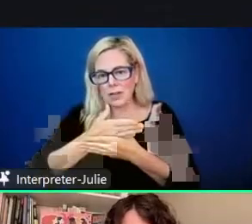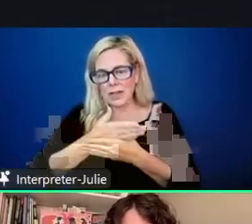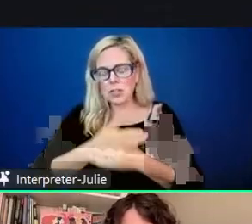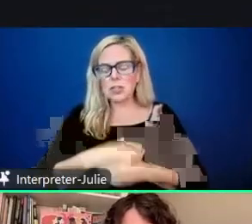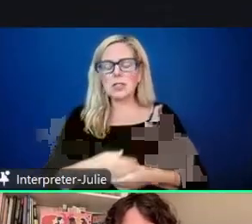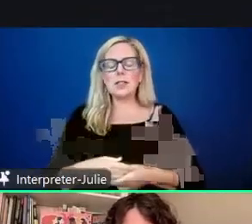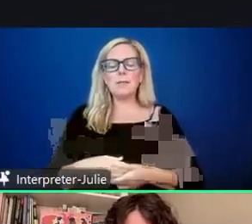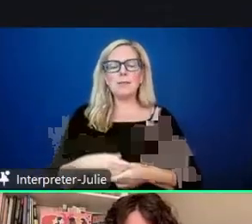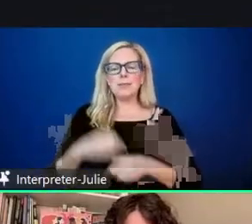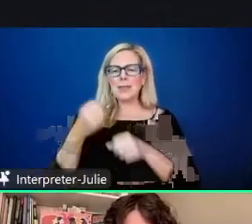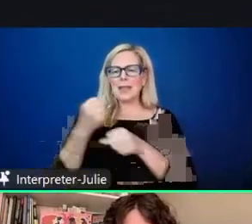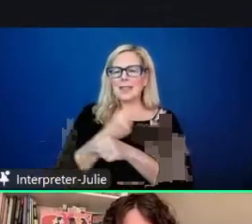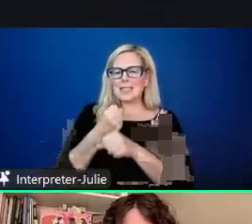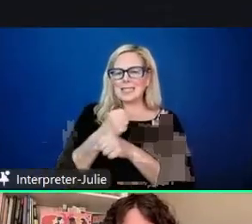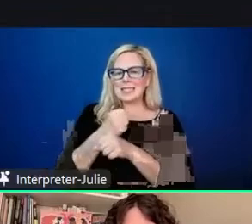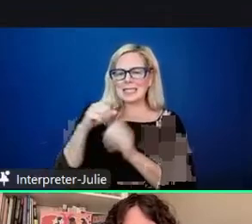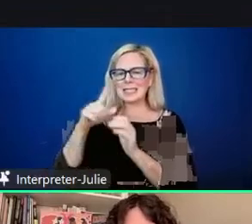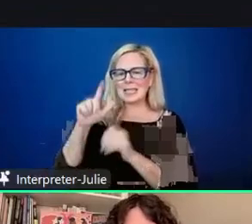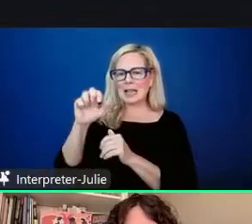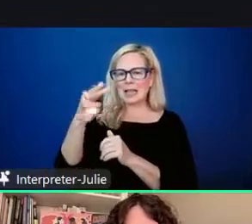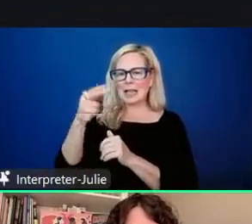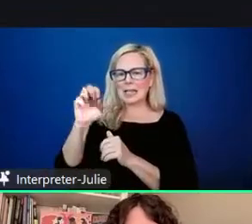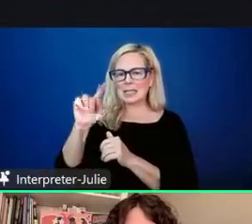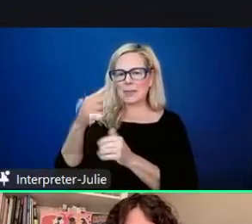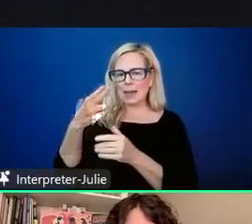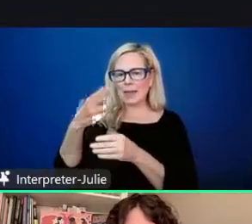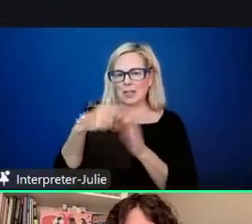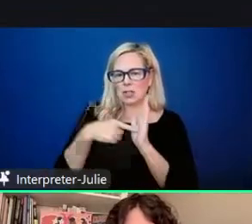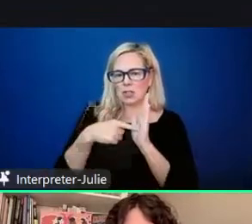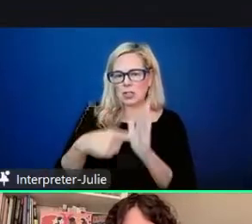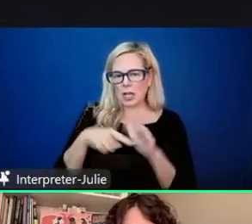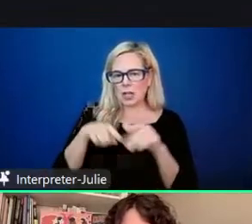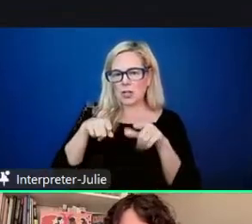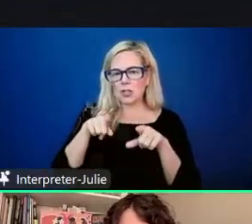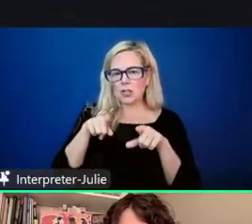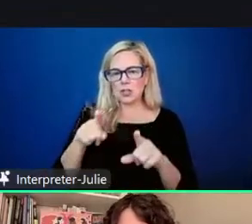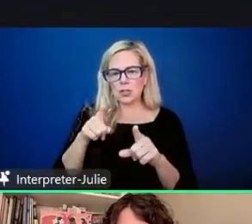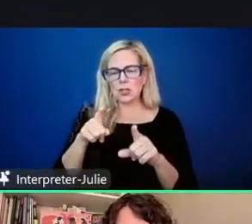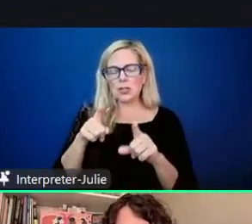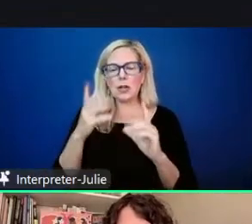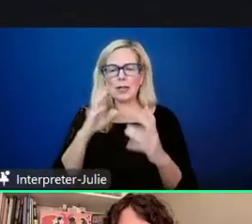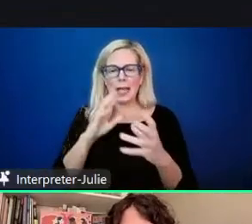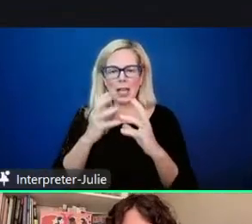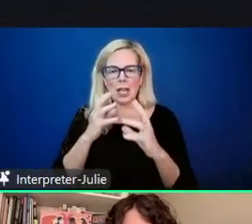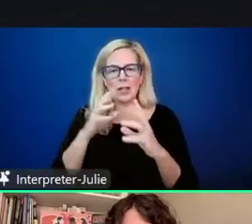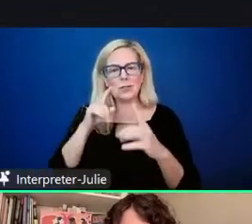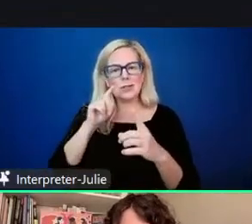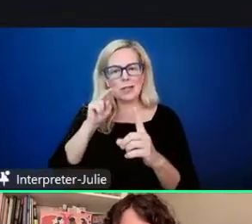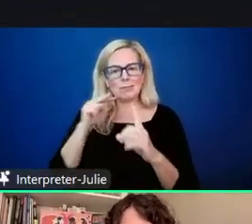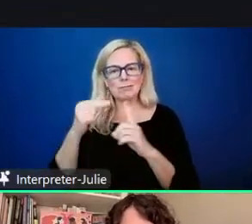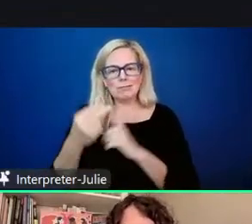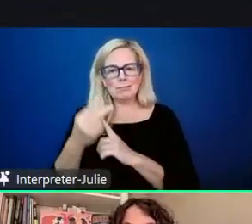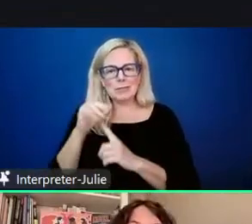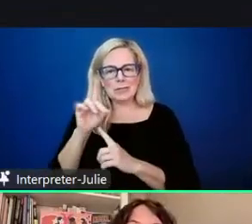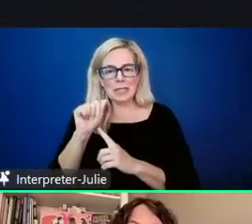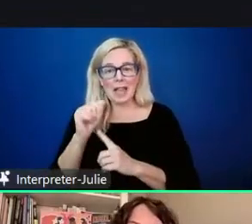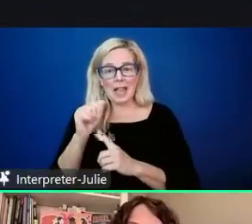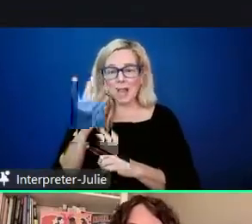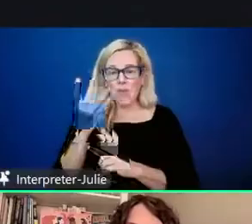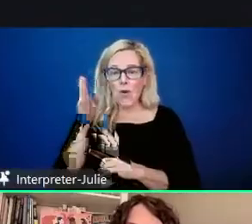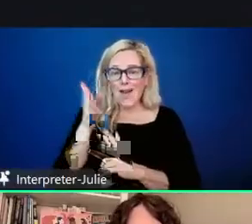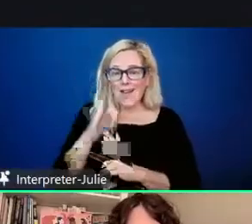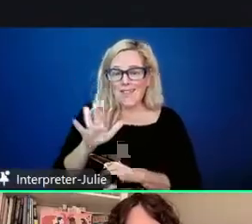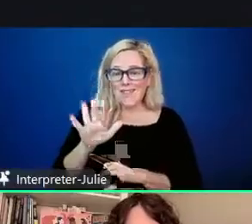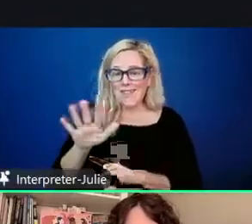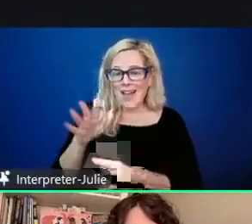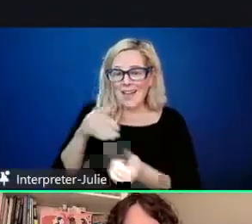Leah Smith shared during the presentation on intersectional experience of disabilities, that 4 out of 5 physicians